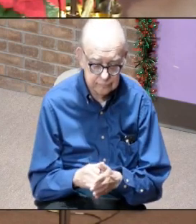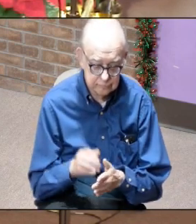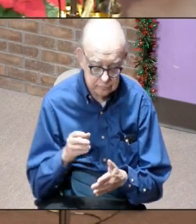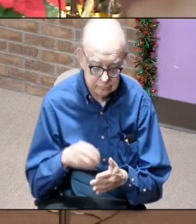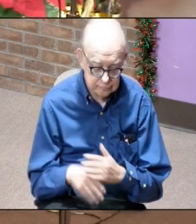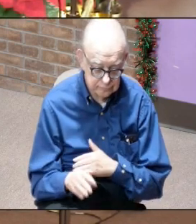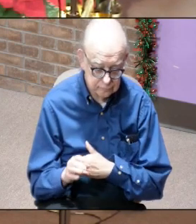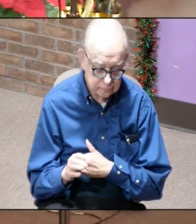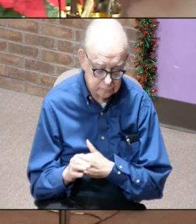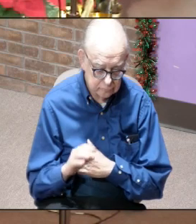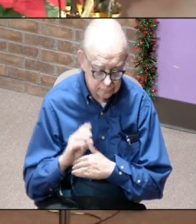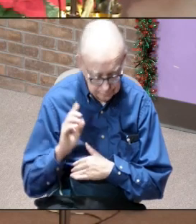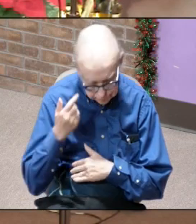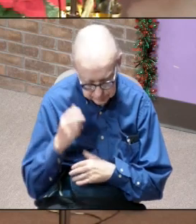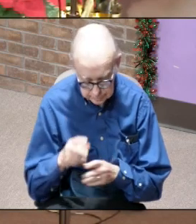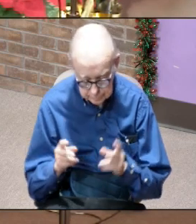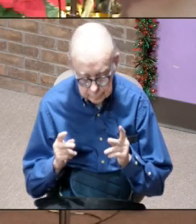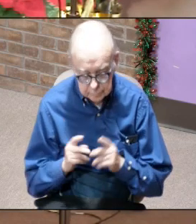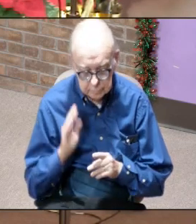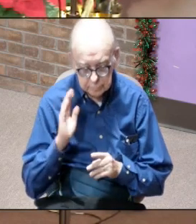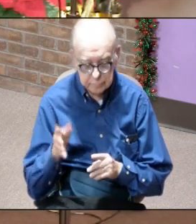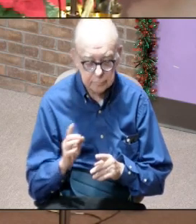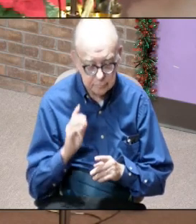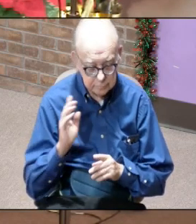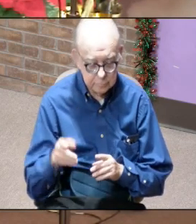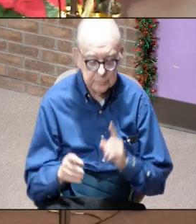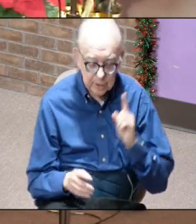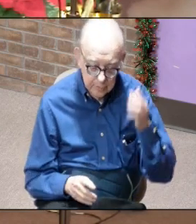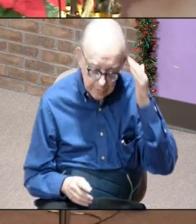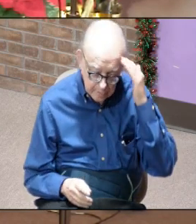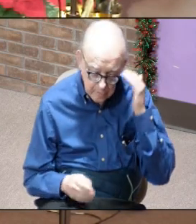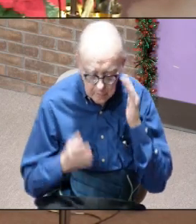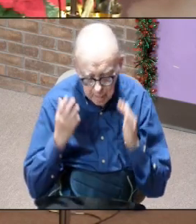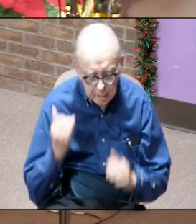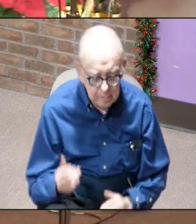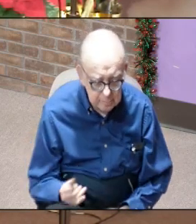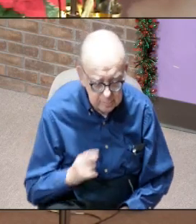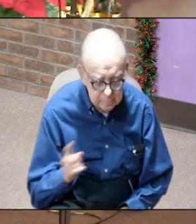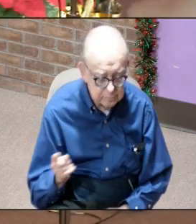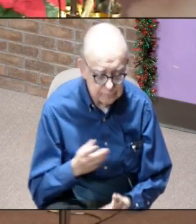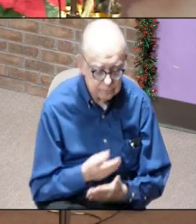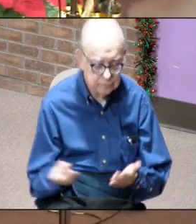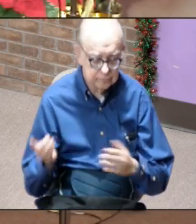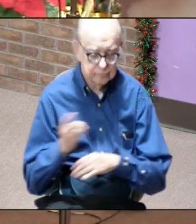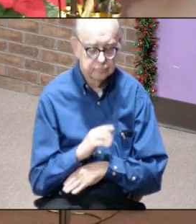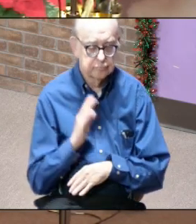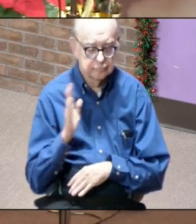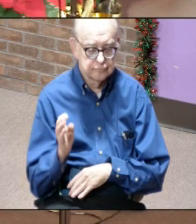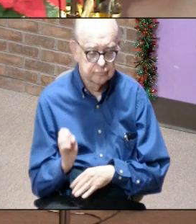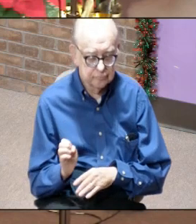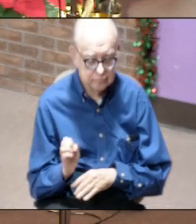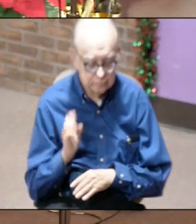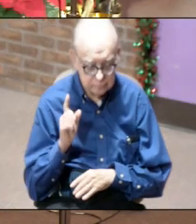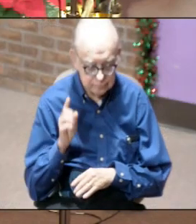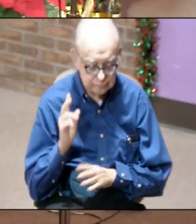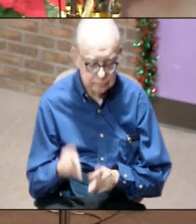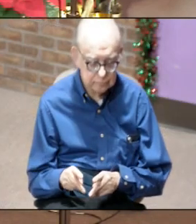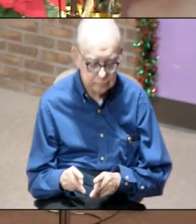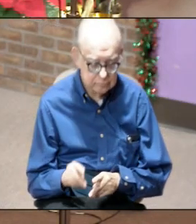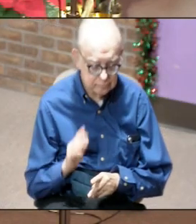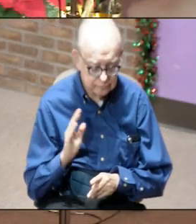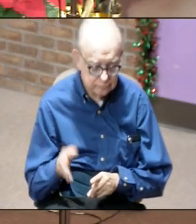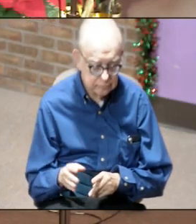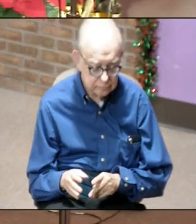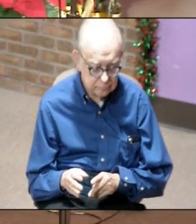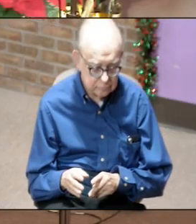in a government position will go to their head. Because why? One of these days there's going to be one person that's